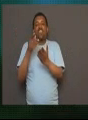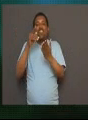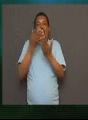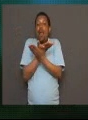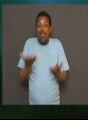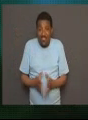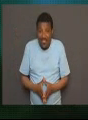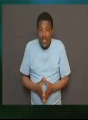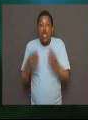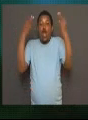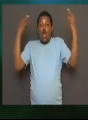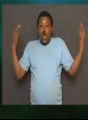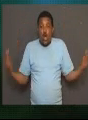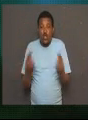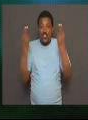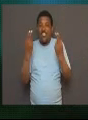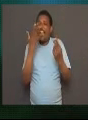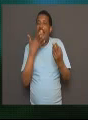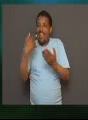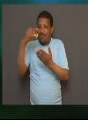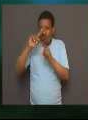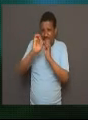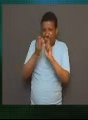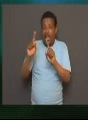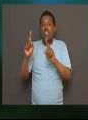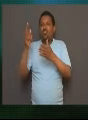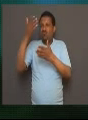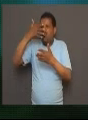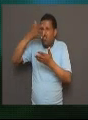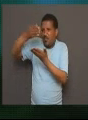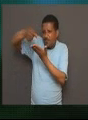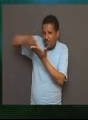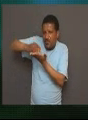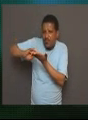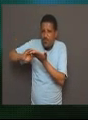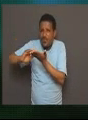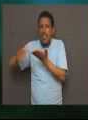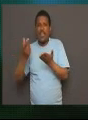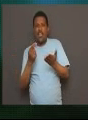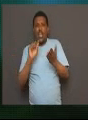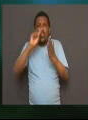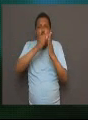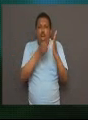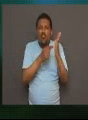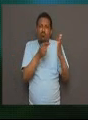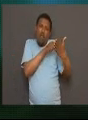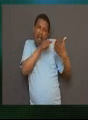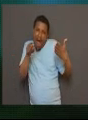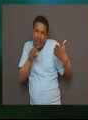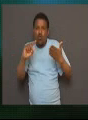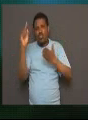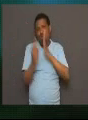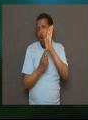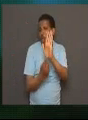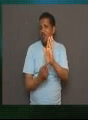elements using color tint, shading, dots, or line